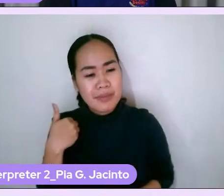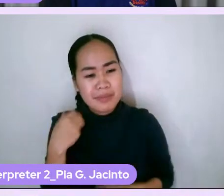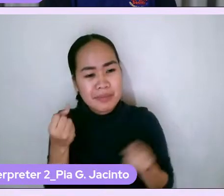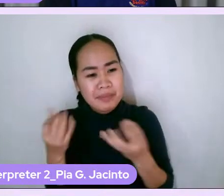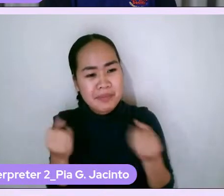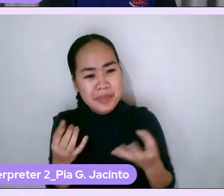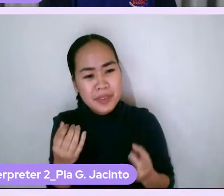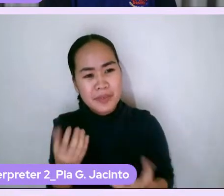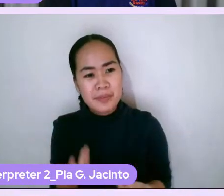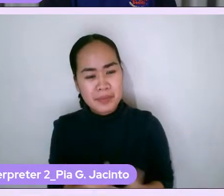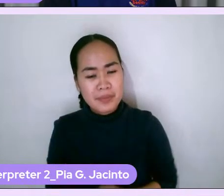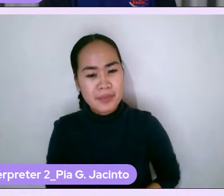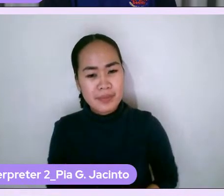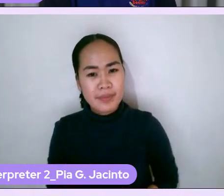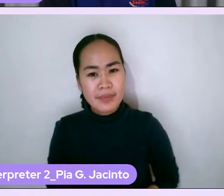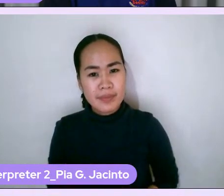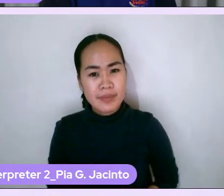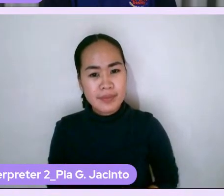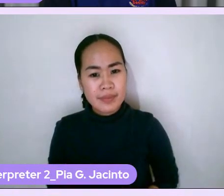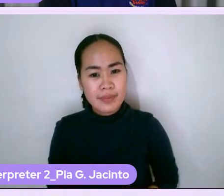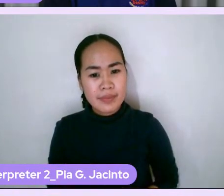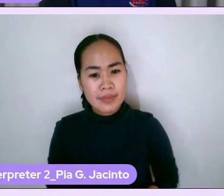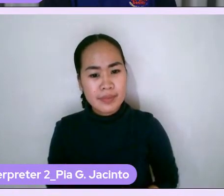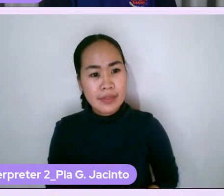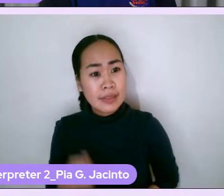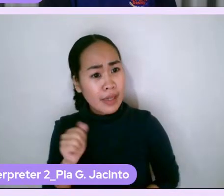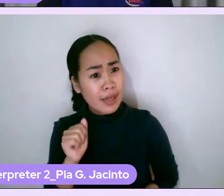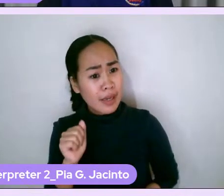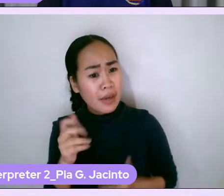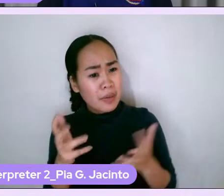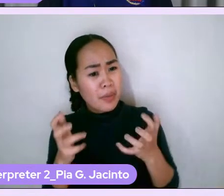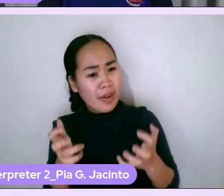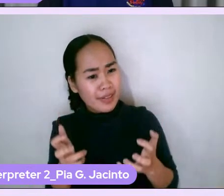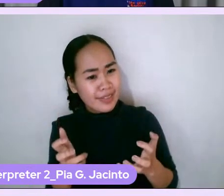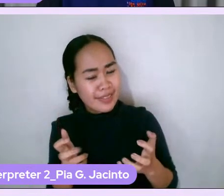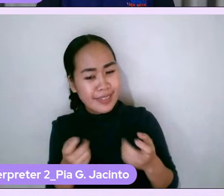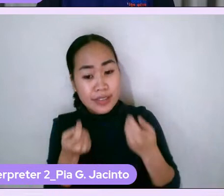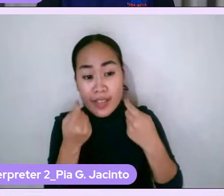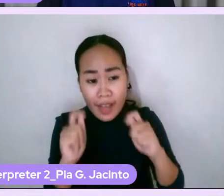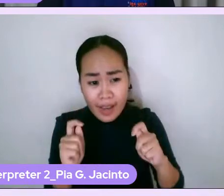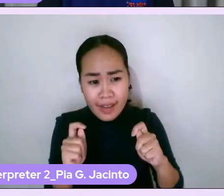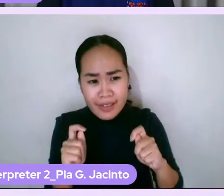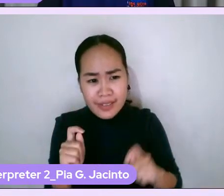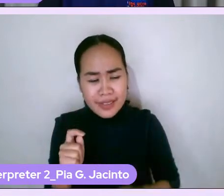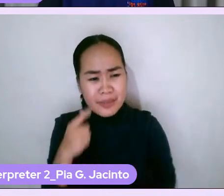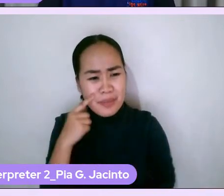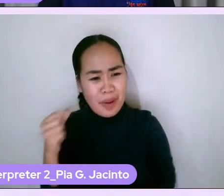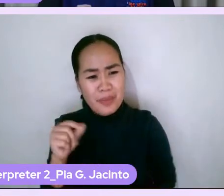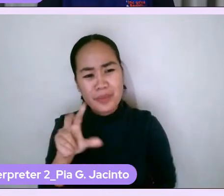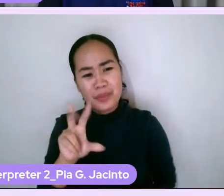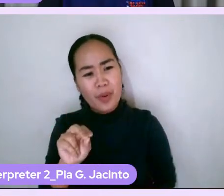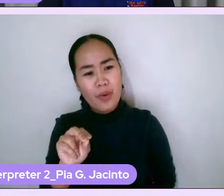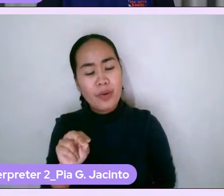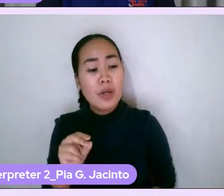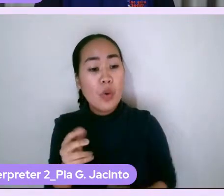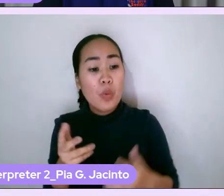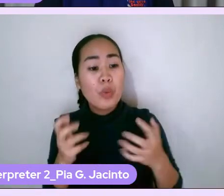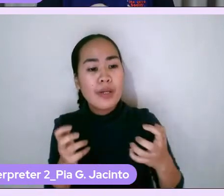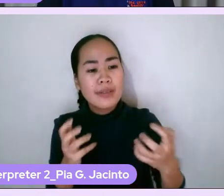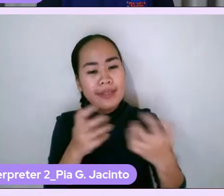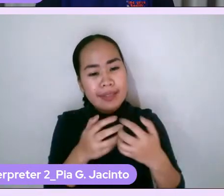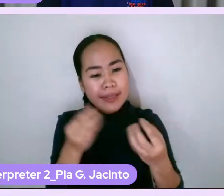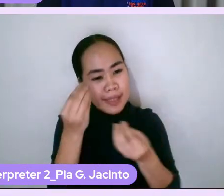Yeah. Gusto, subukanin, di ba? Wala namang imposible, ano? And we just have to reiterate that the ICT space